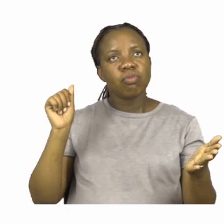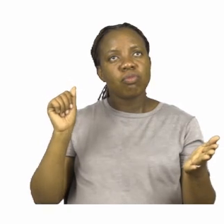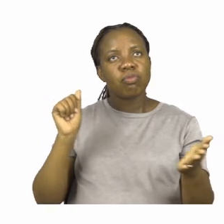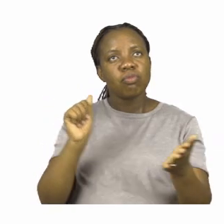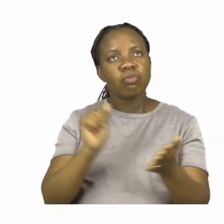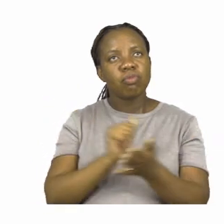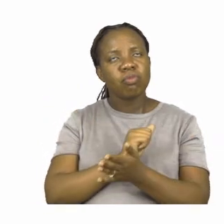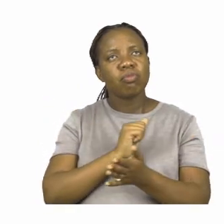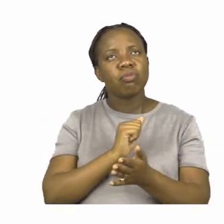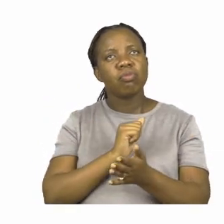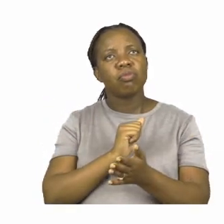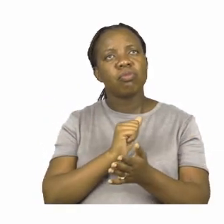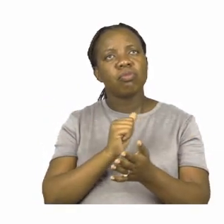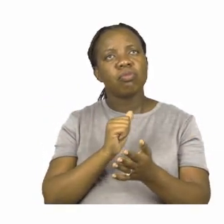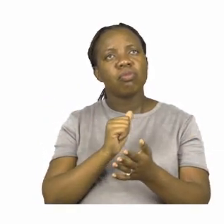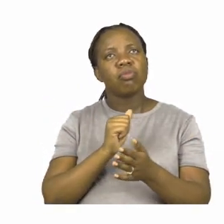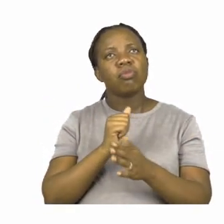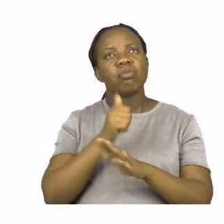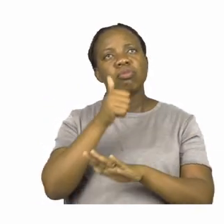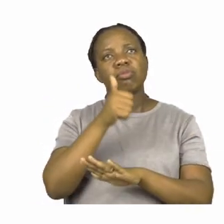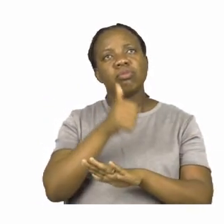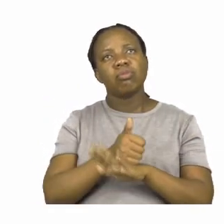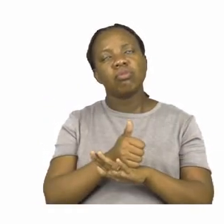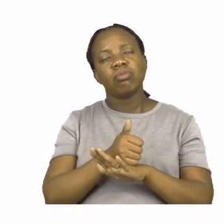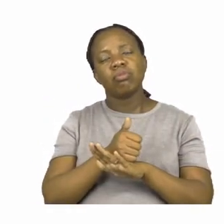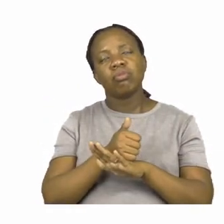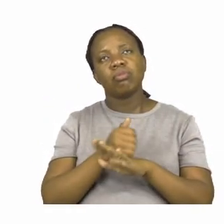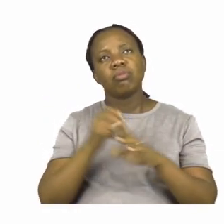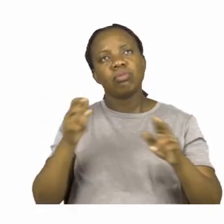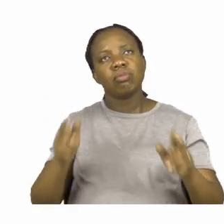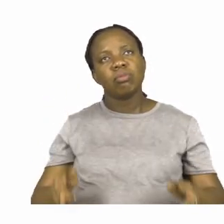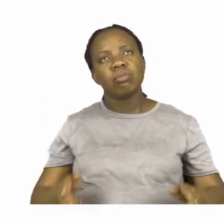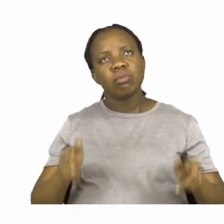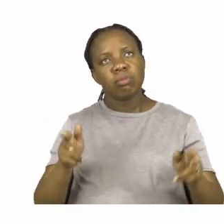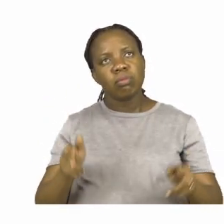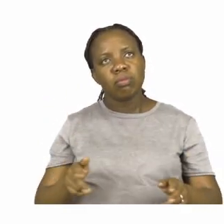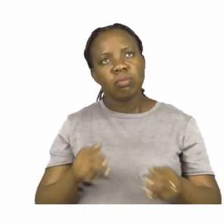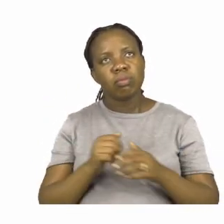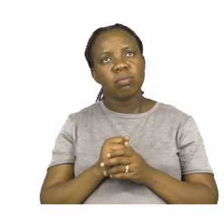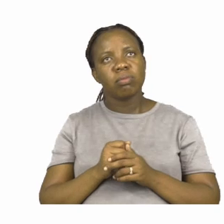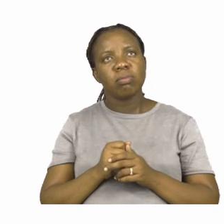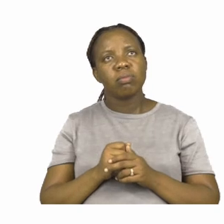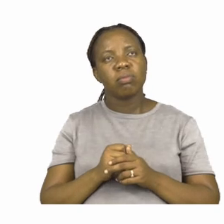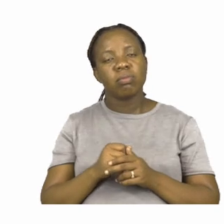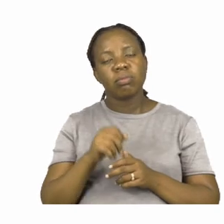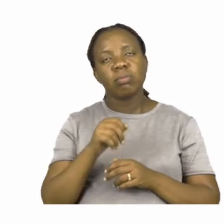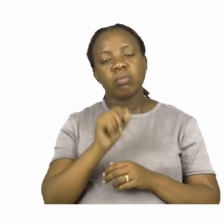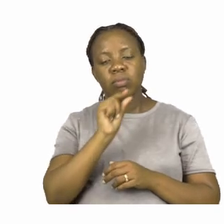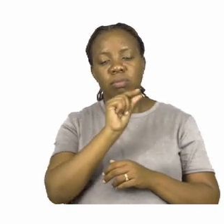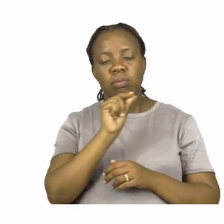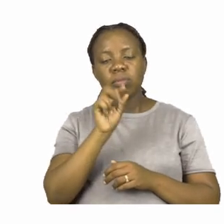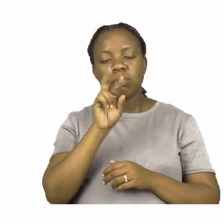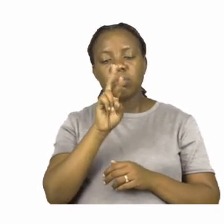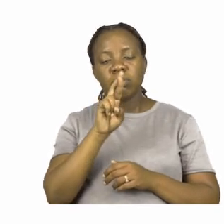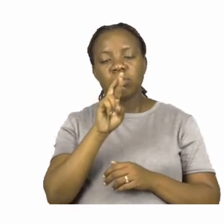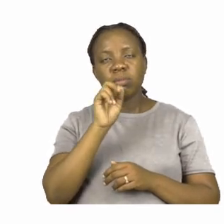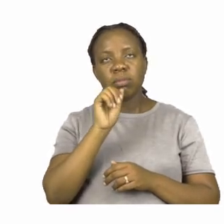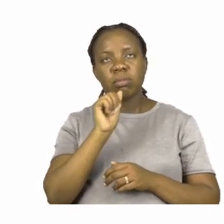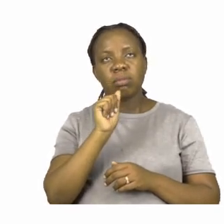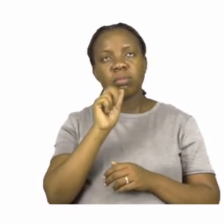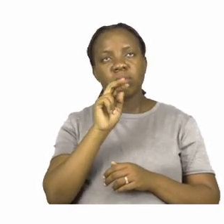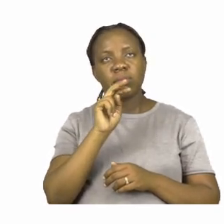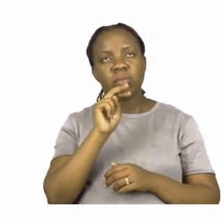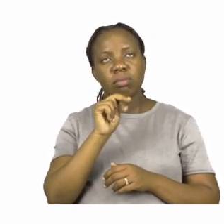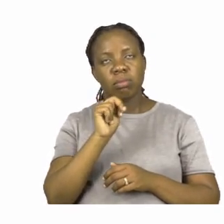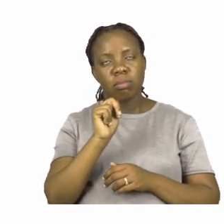train. Now you will see the word ran is underlined because ran is